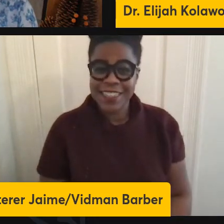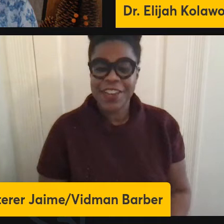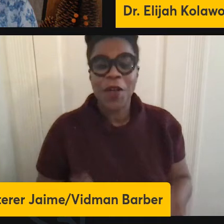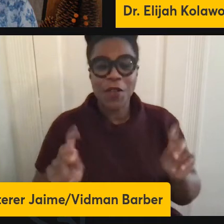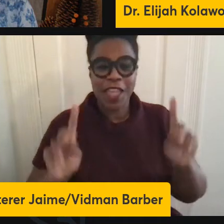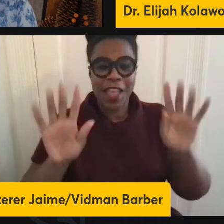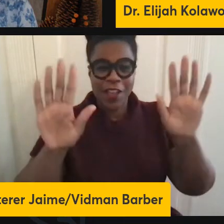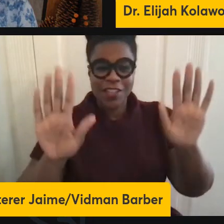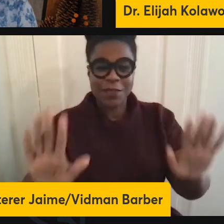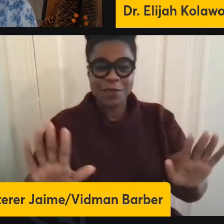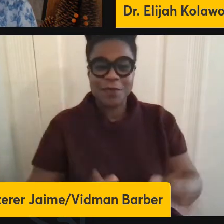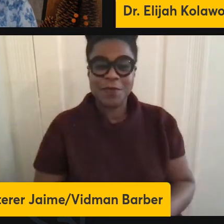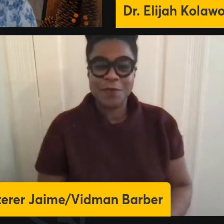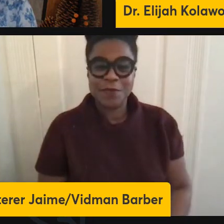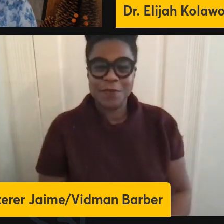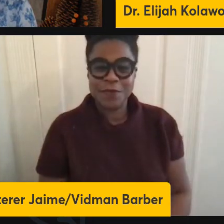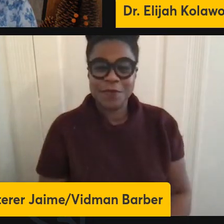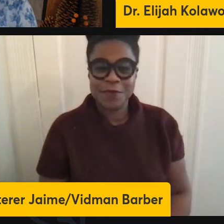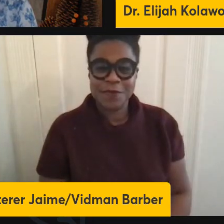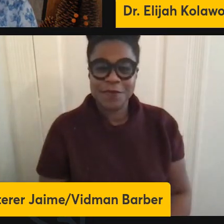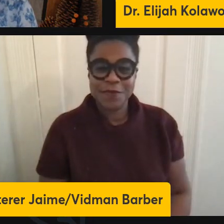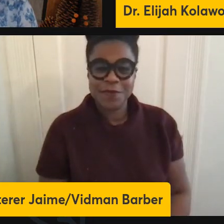Okay, great.